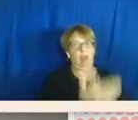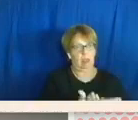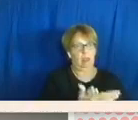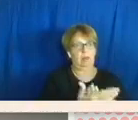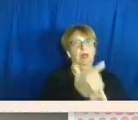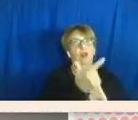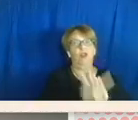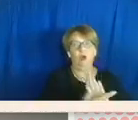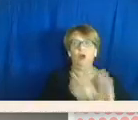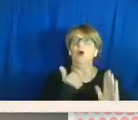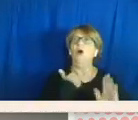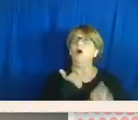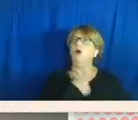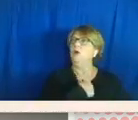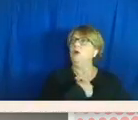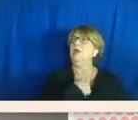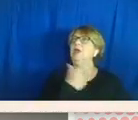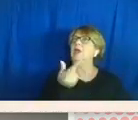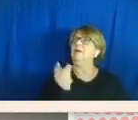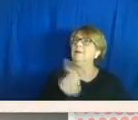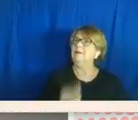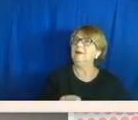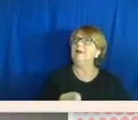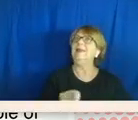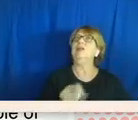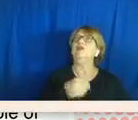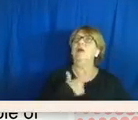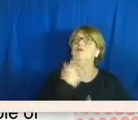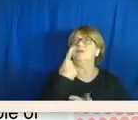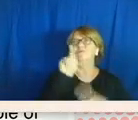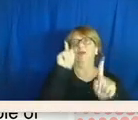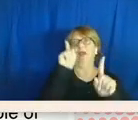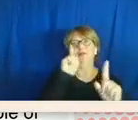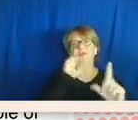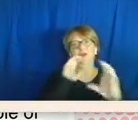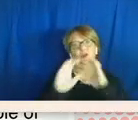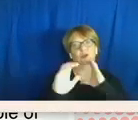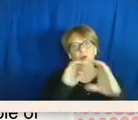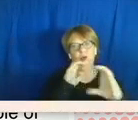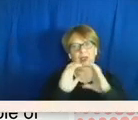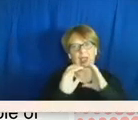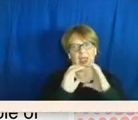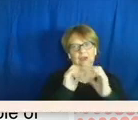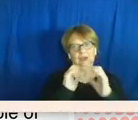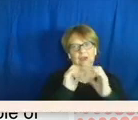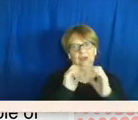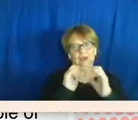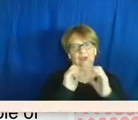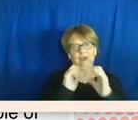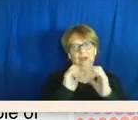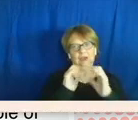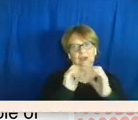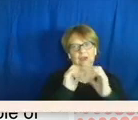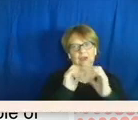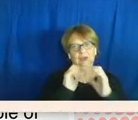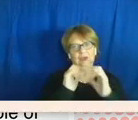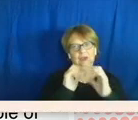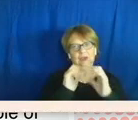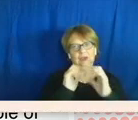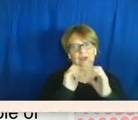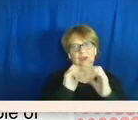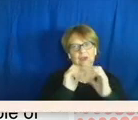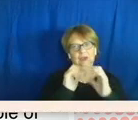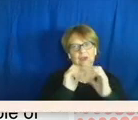needed to have effective communication with the stakeholders, the business community,